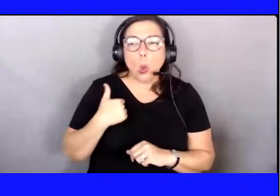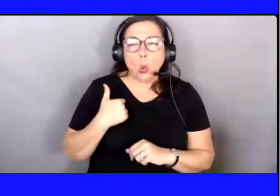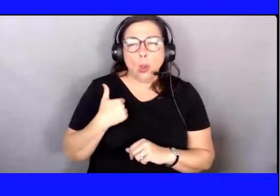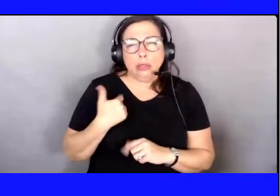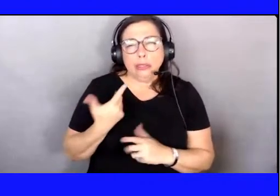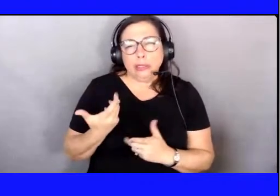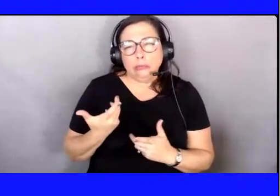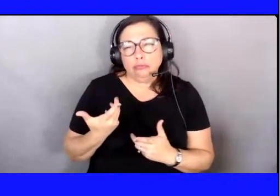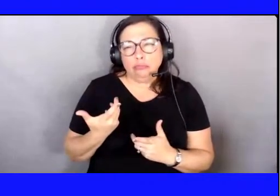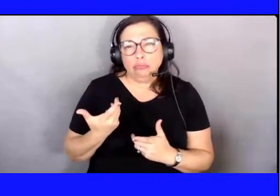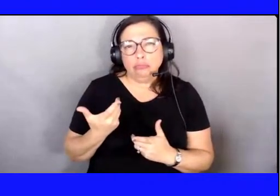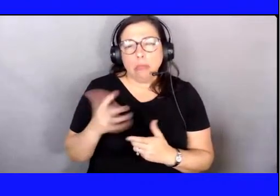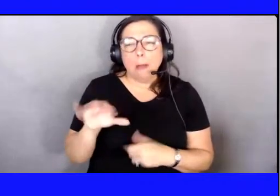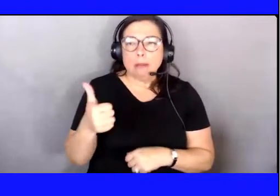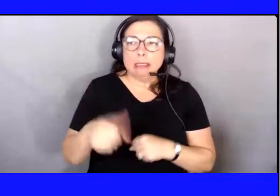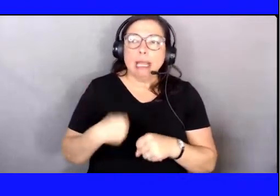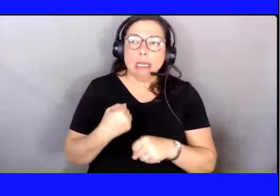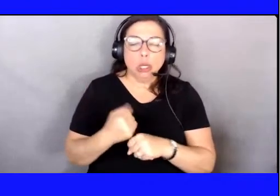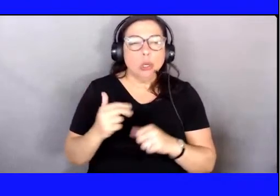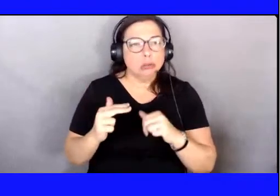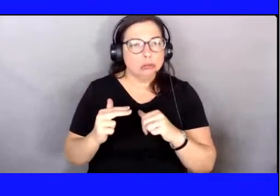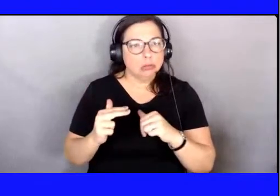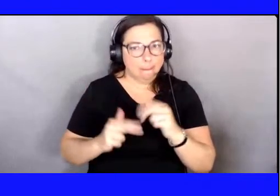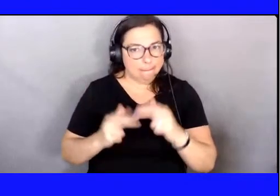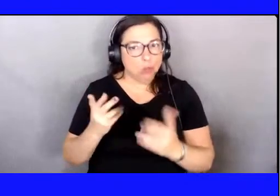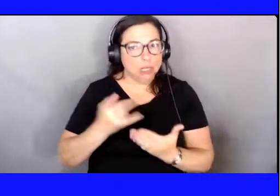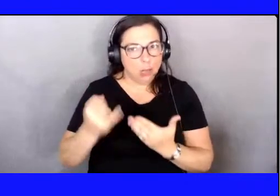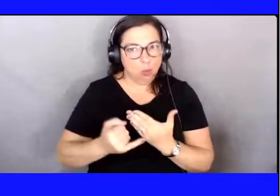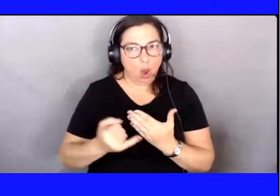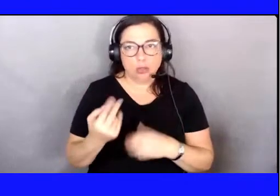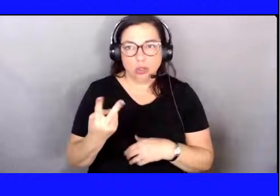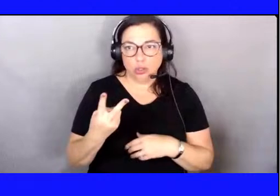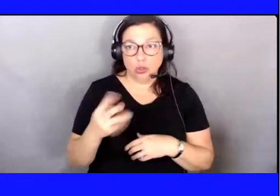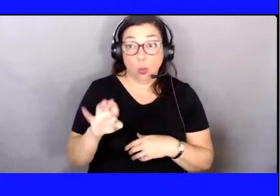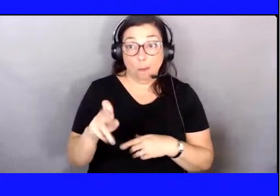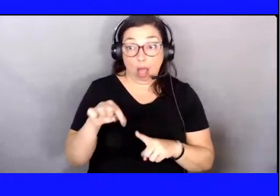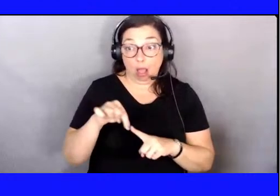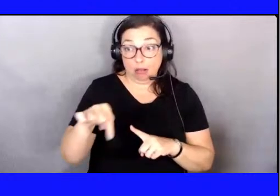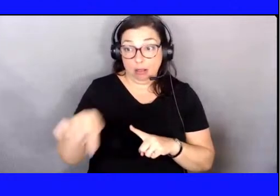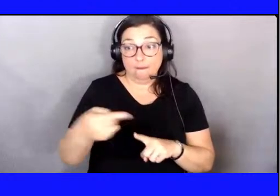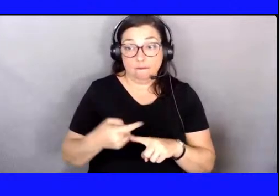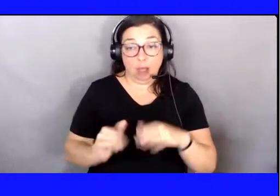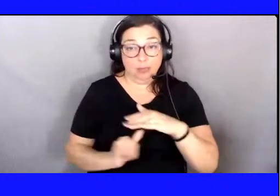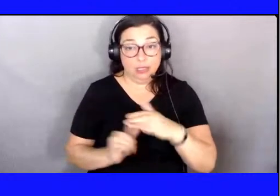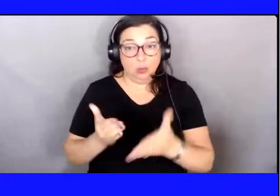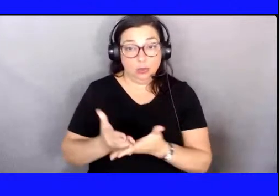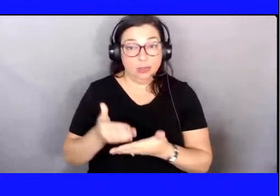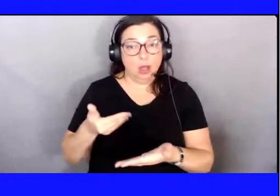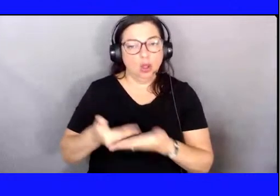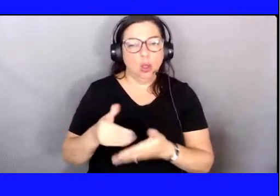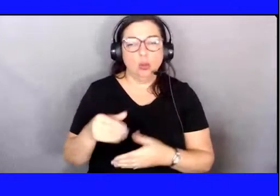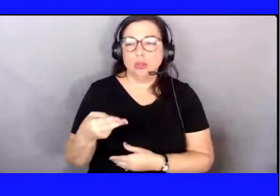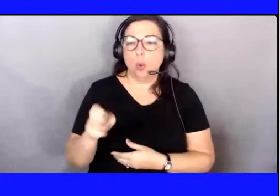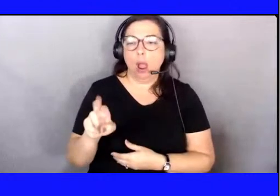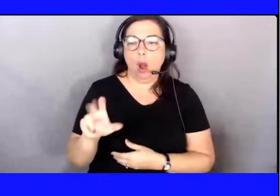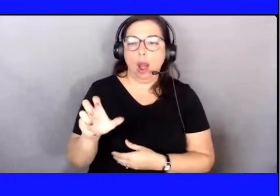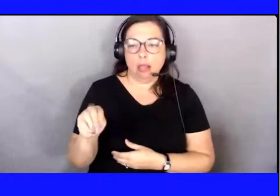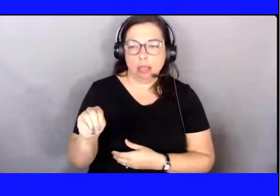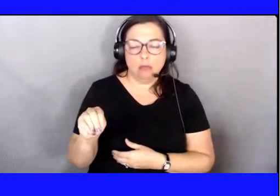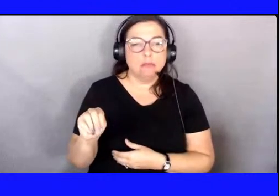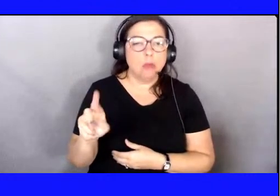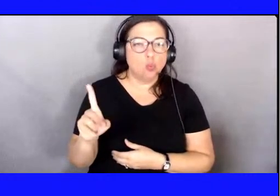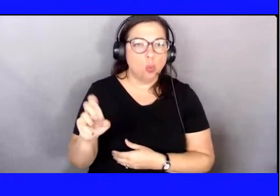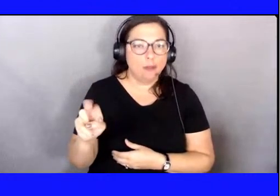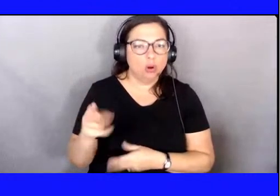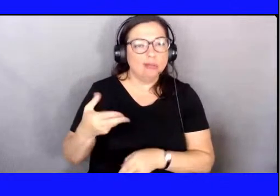last almost 10 years building a project 2 blocks away from the subway stop, just on the Harlem River, called Bronx Point. Again, it